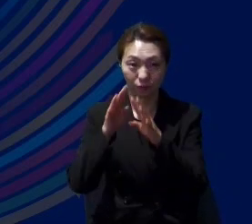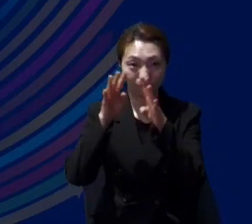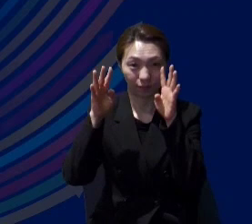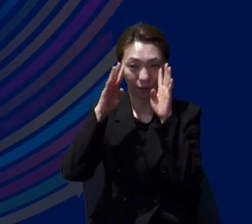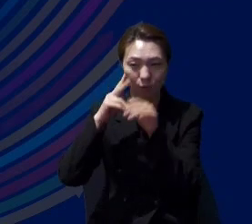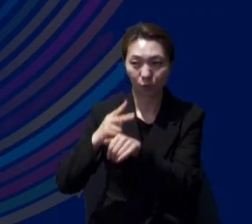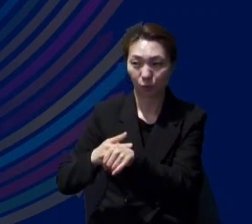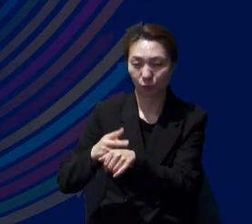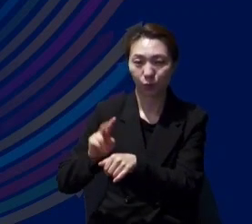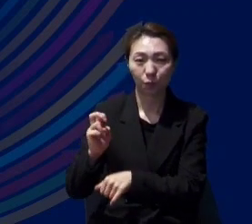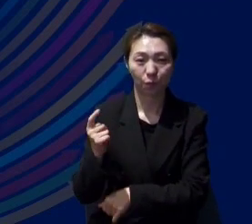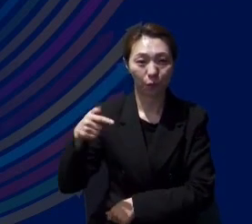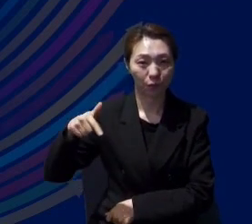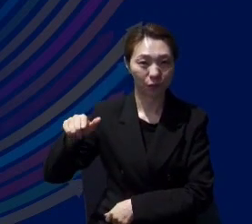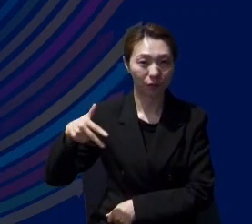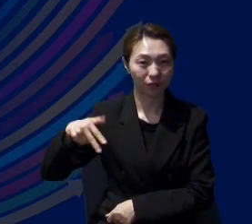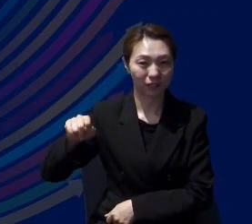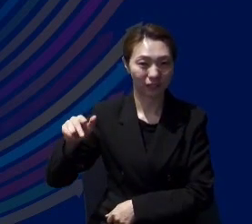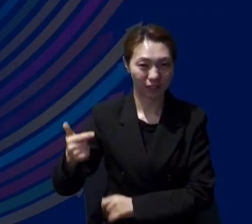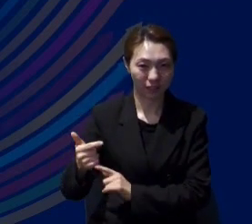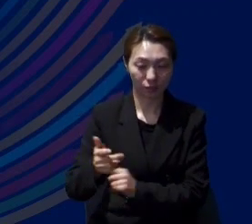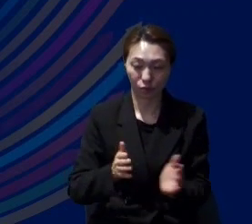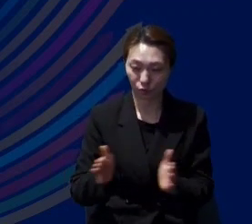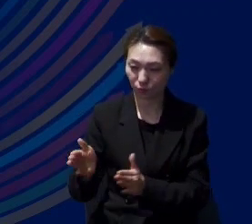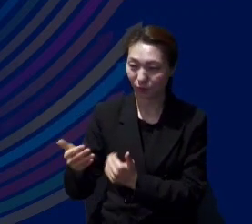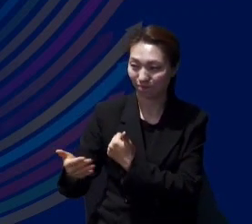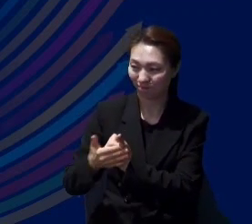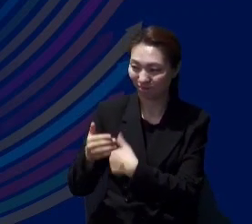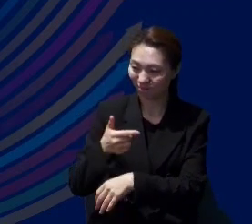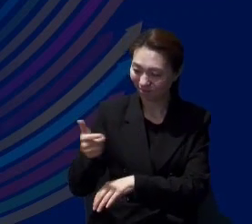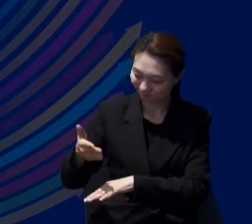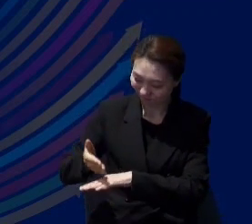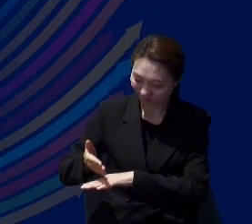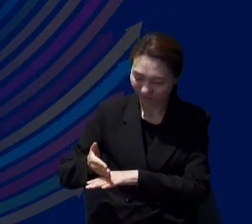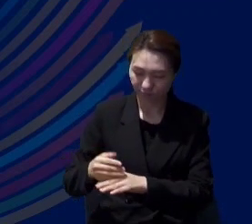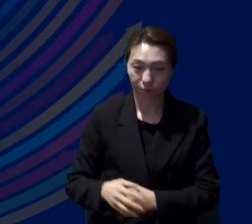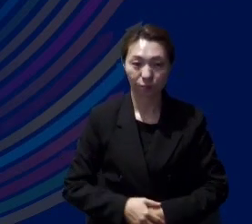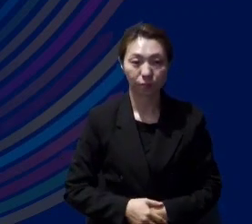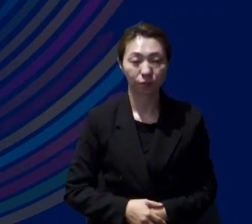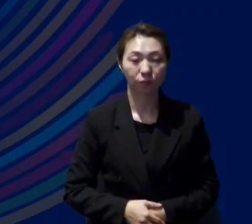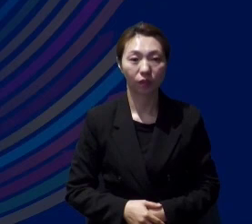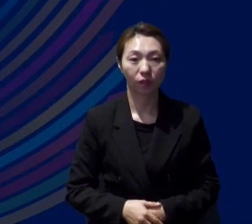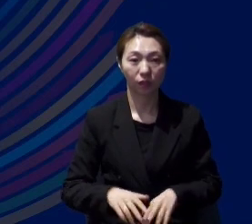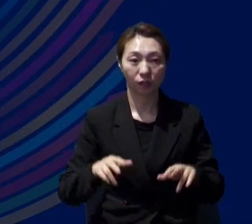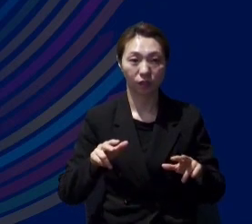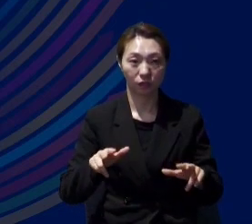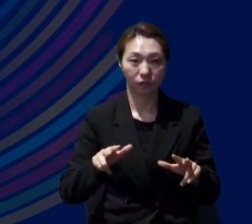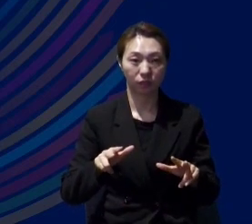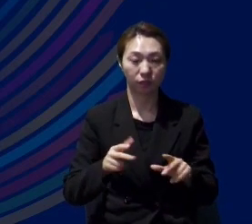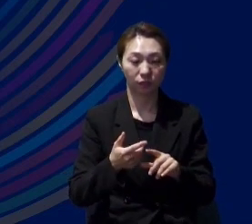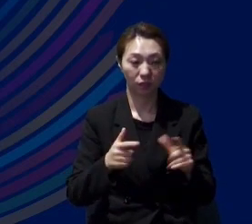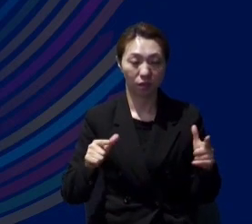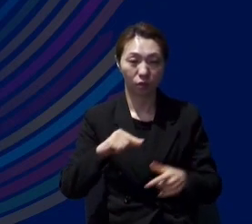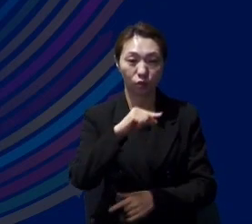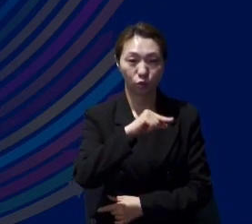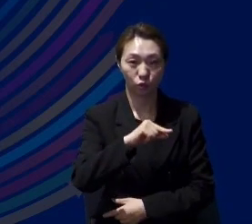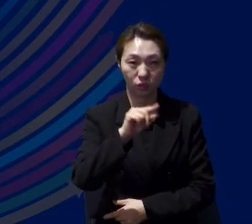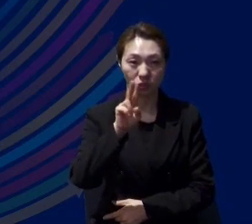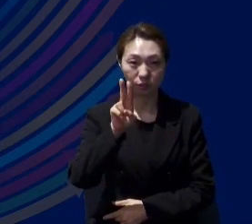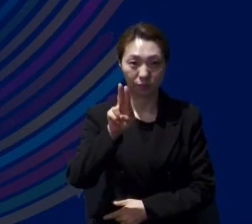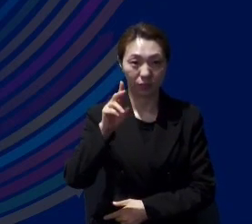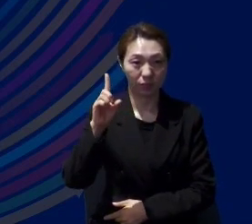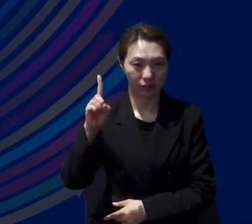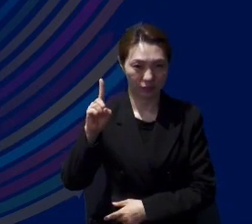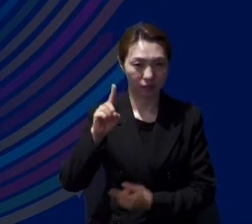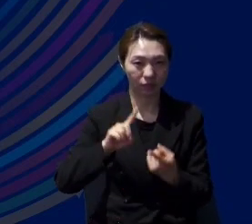the GBD, one of the many parts that Professor Mohsen had mentioned, specifically focusing on US health